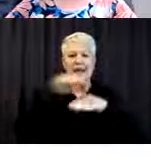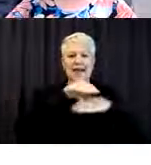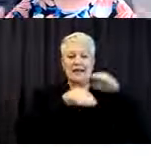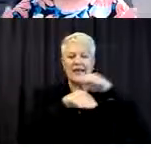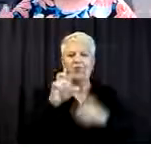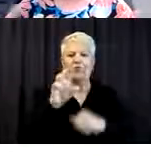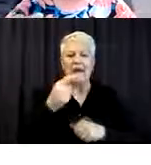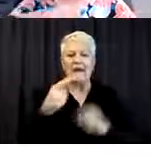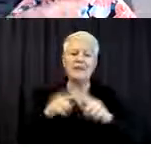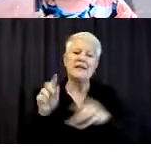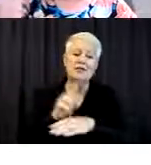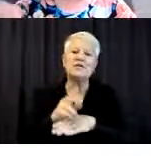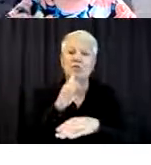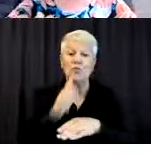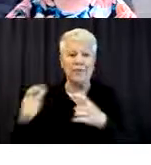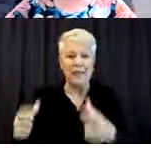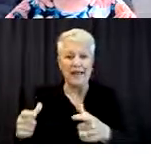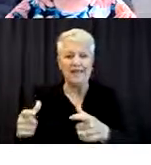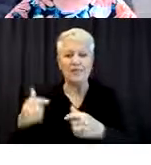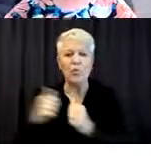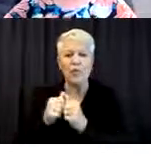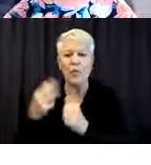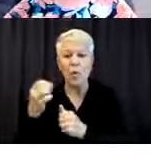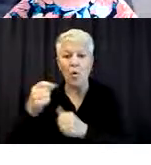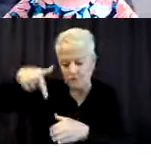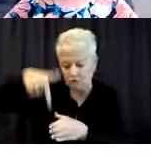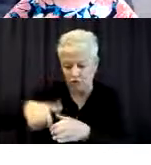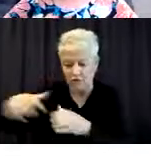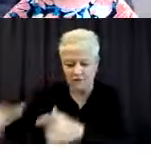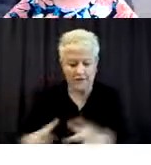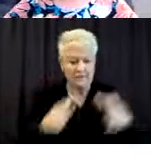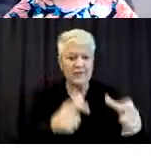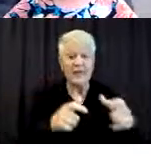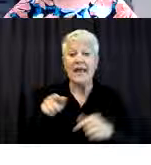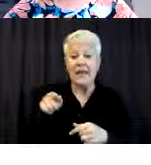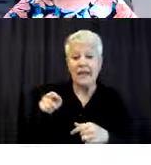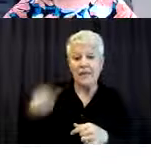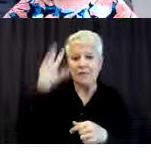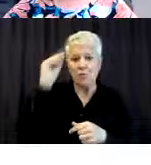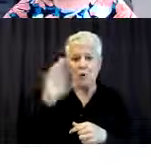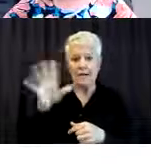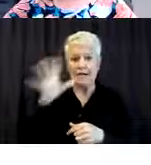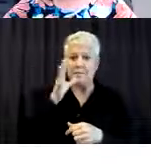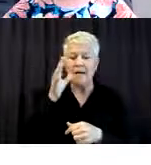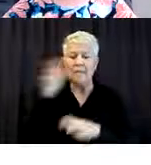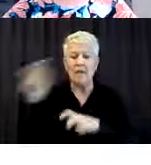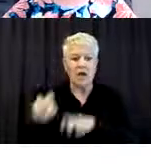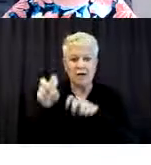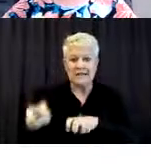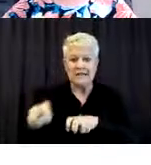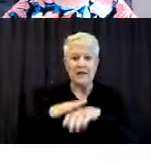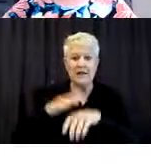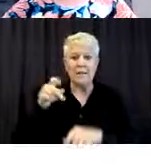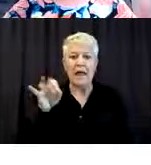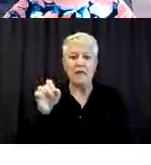using some real plates that have had holes cut in them. And he and his mom are sitting on this platform.